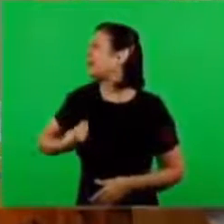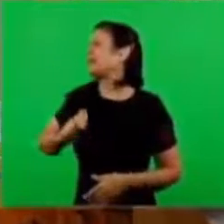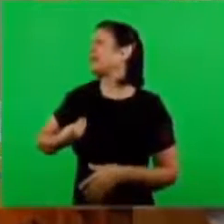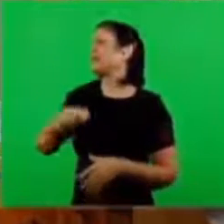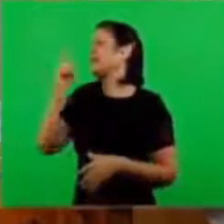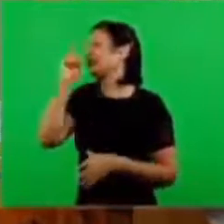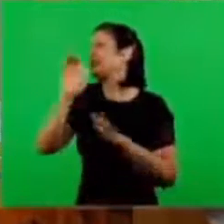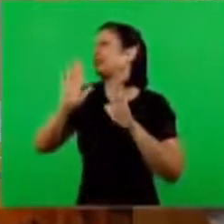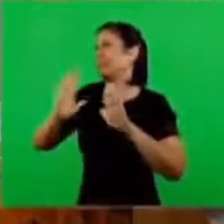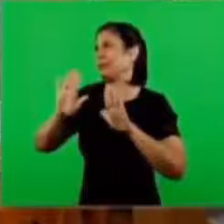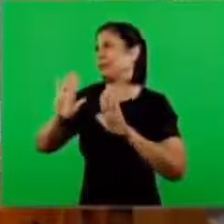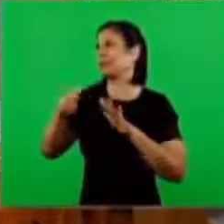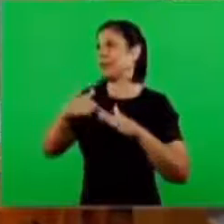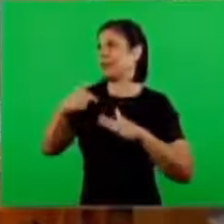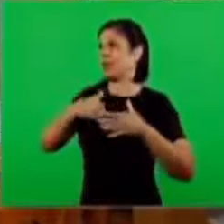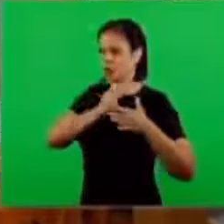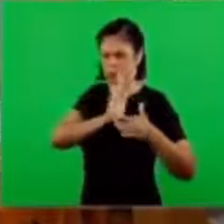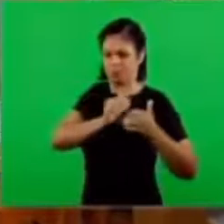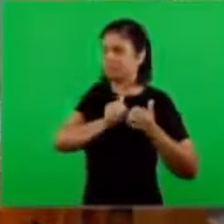offer is this.